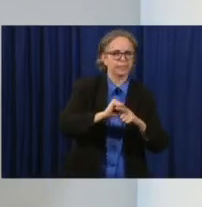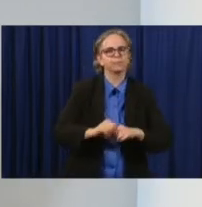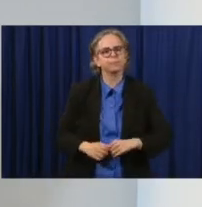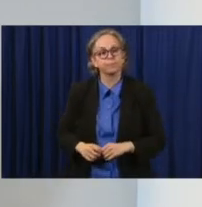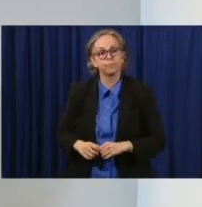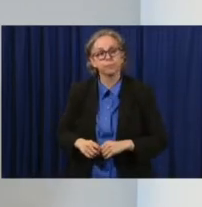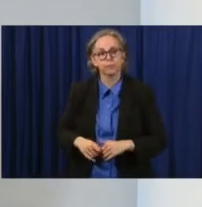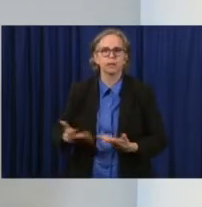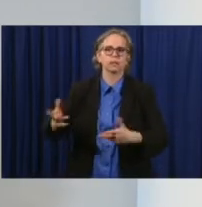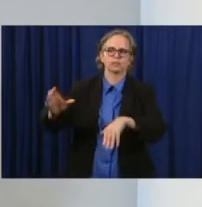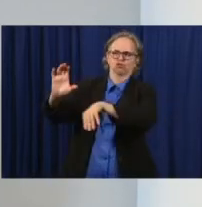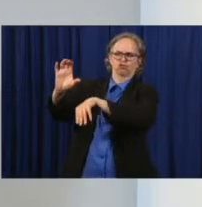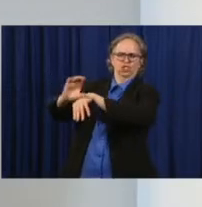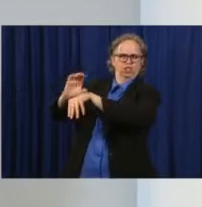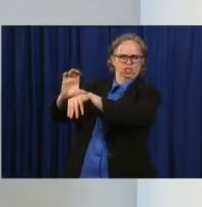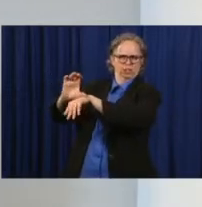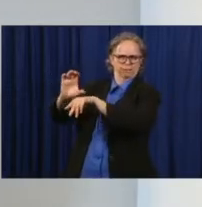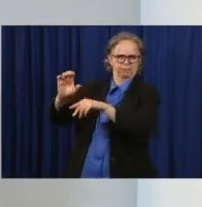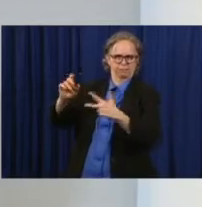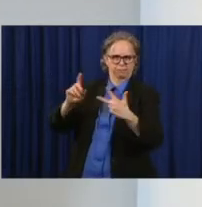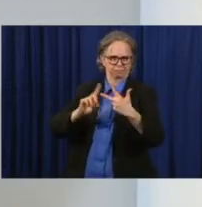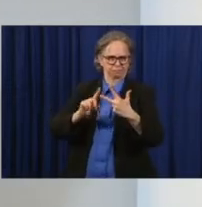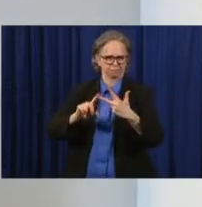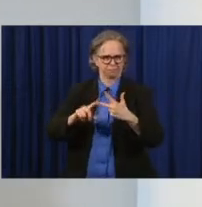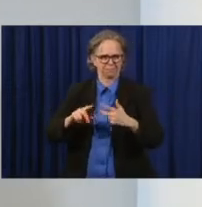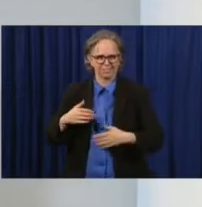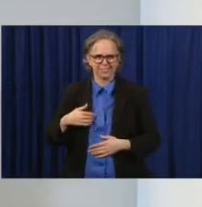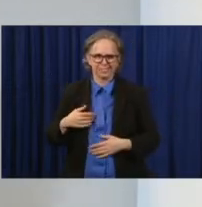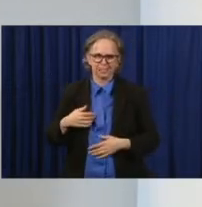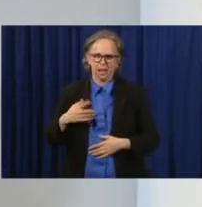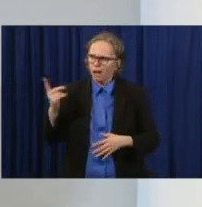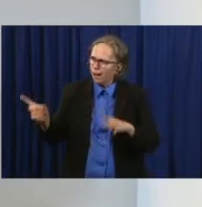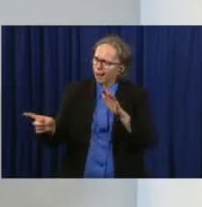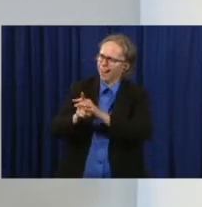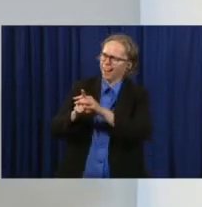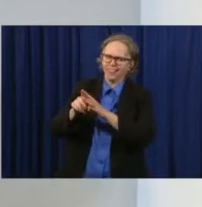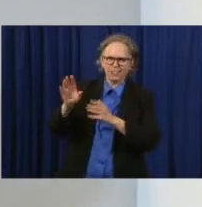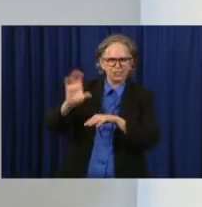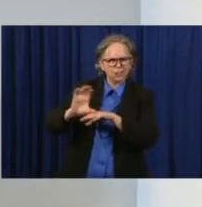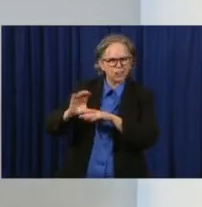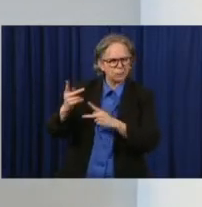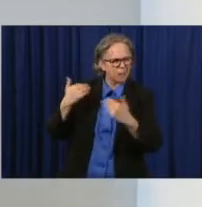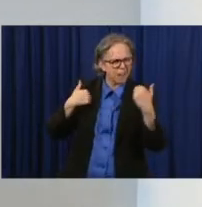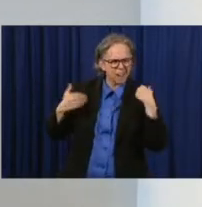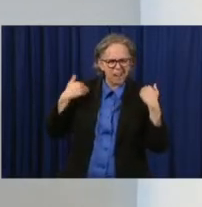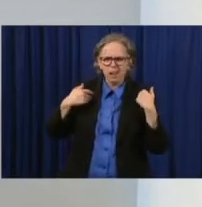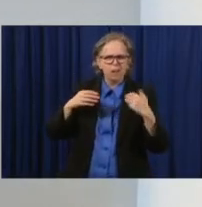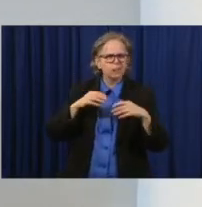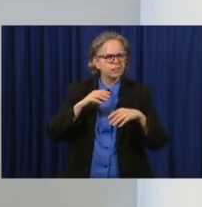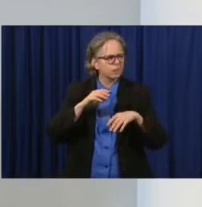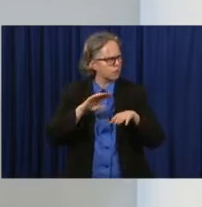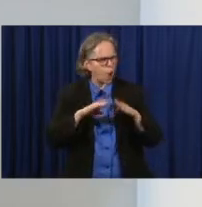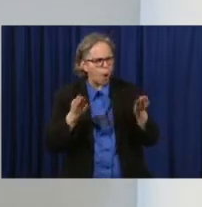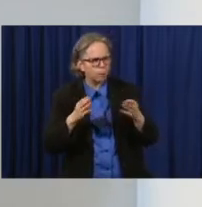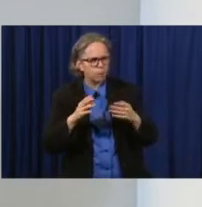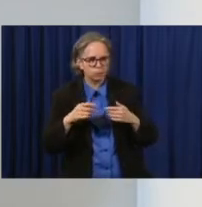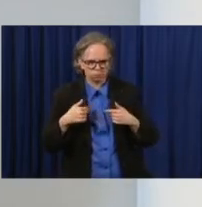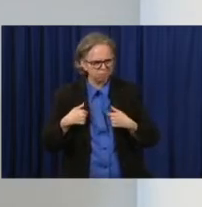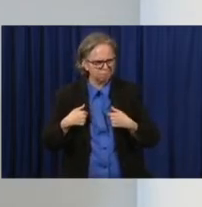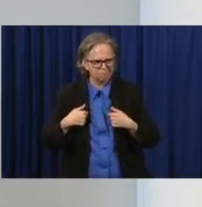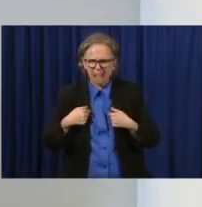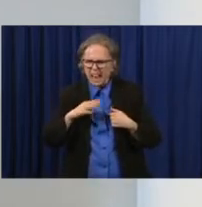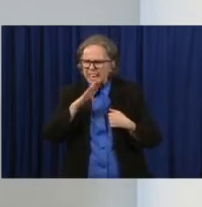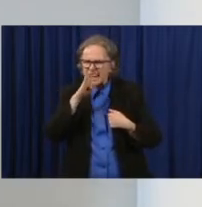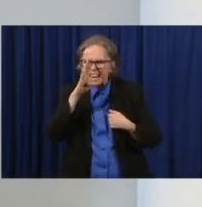churches. It always seems to pop up. When are you going to open churches? Churches have never been closed under